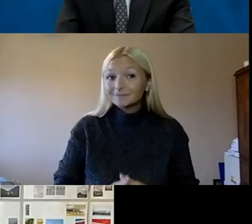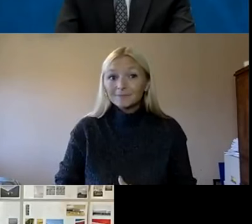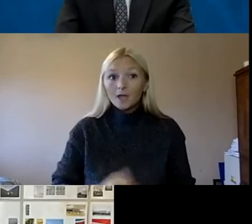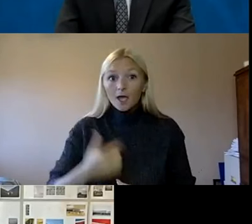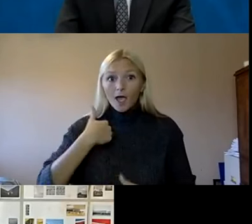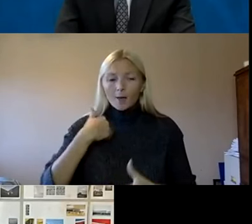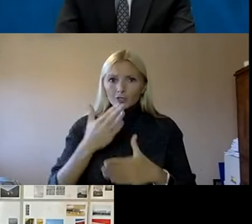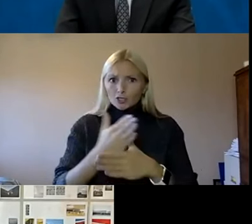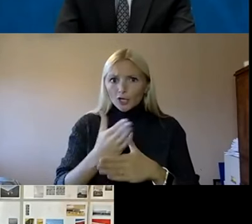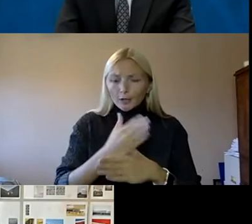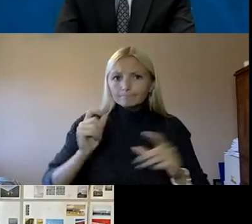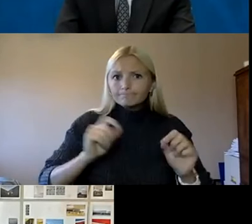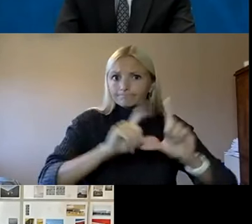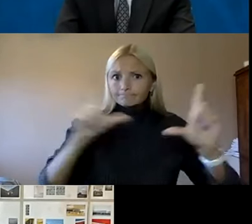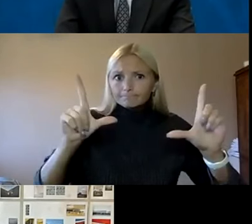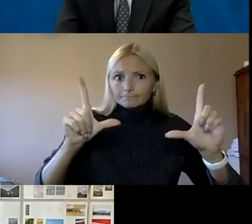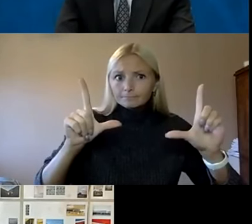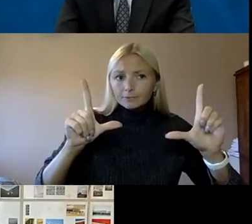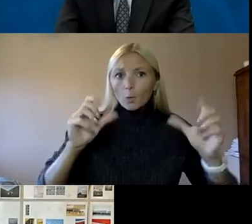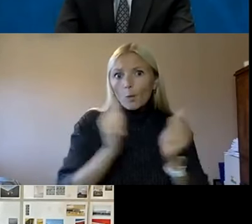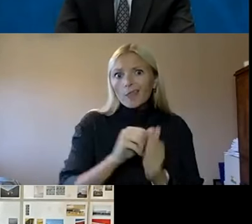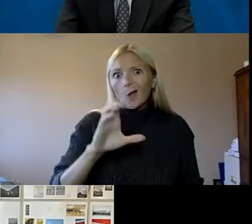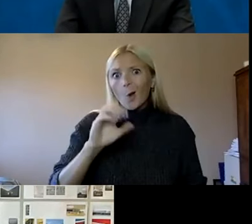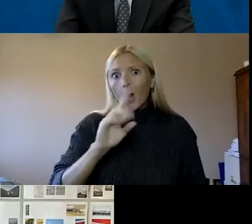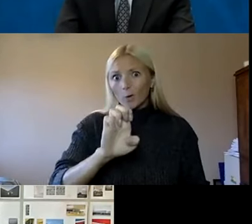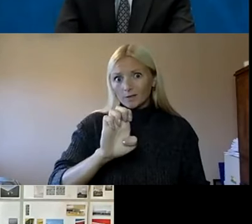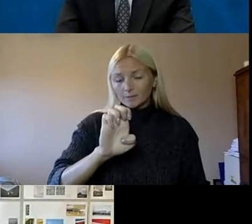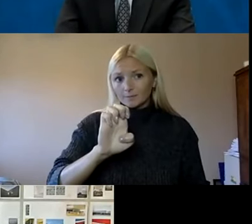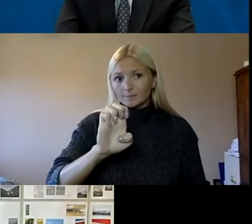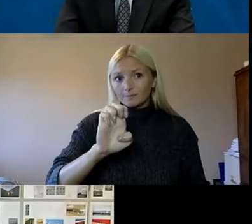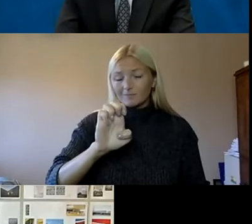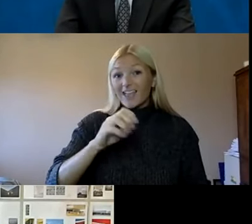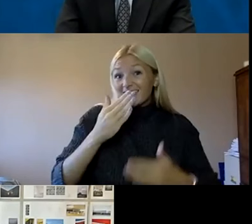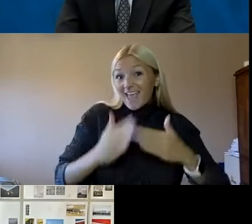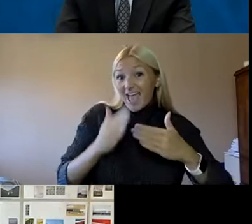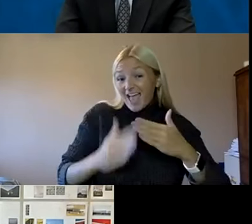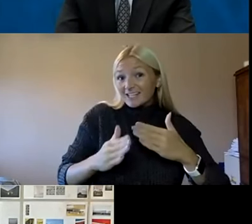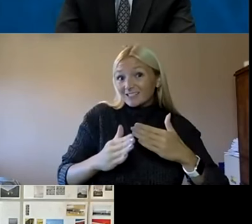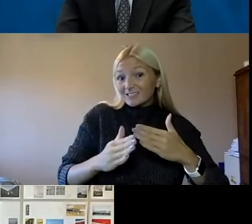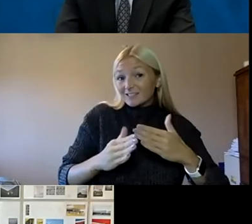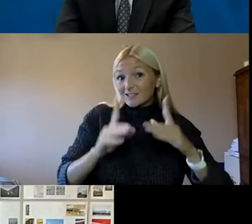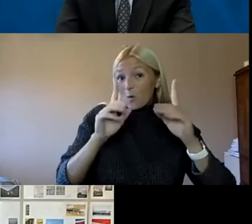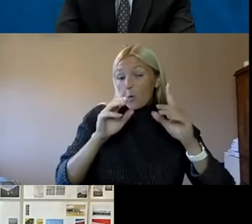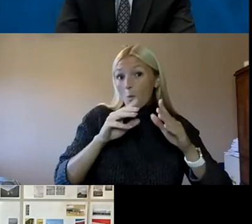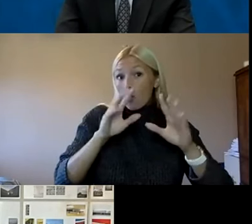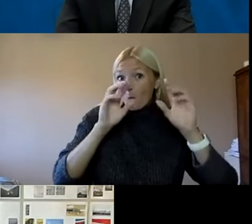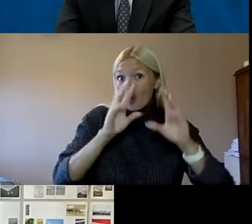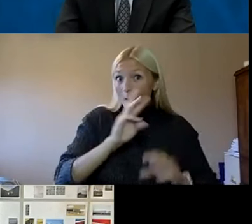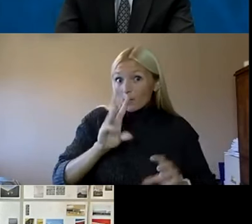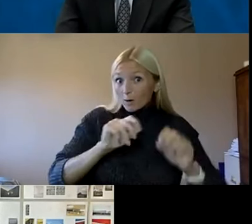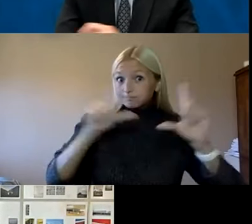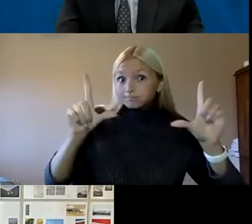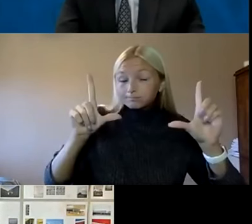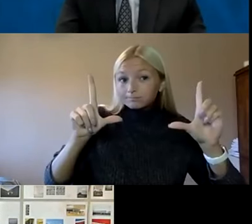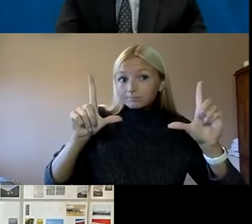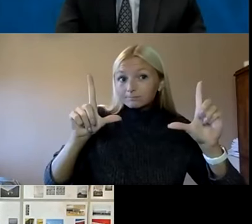share a screen with a code. We're going to have a survey or a set of questions that our speakers, Prakash and